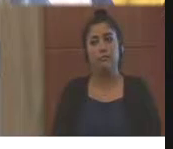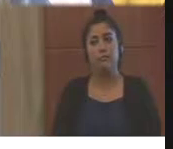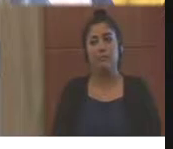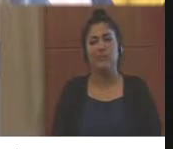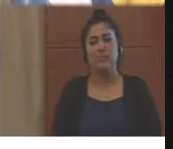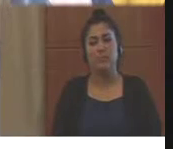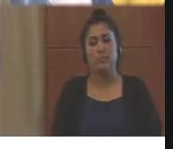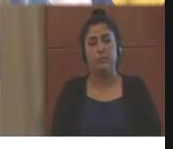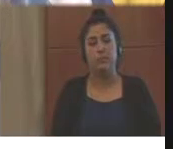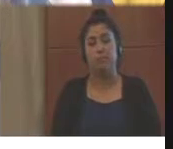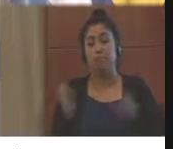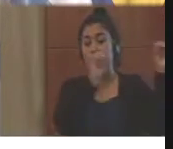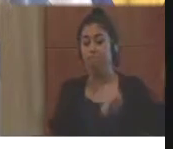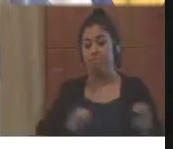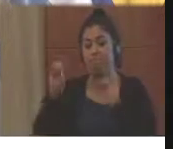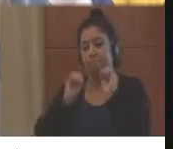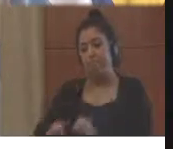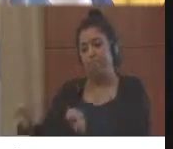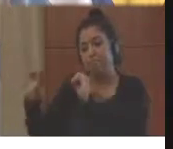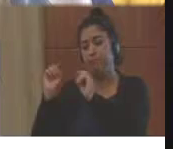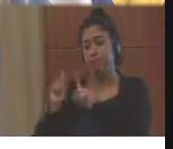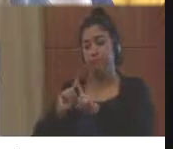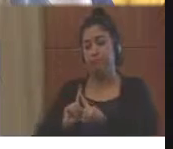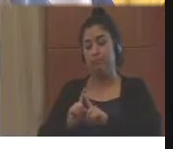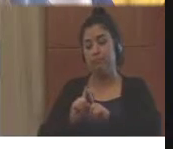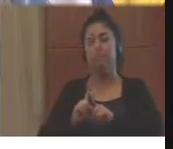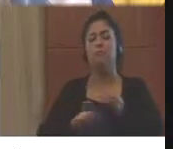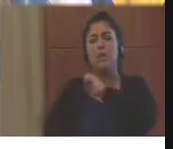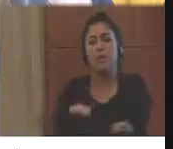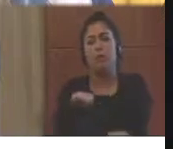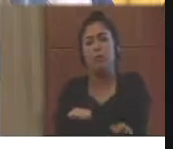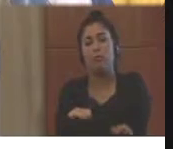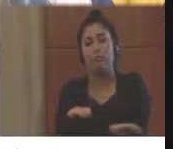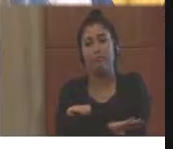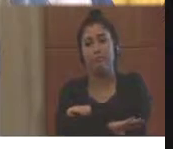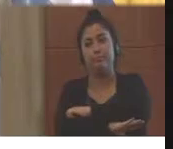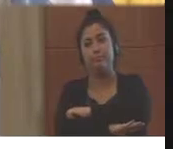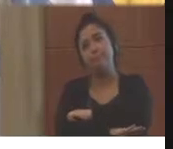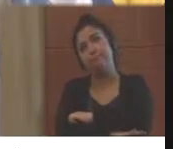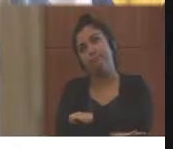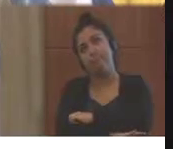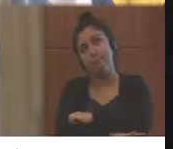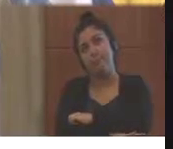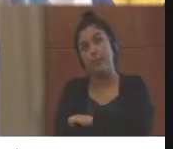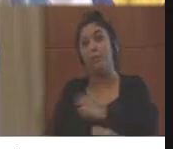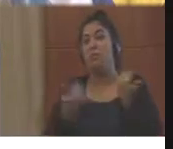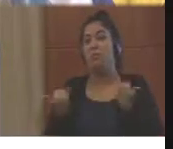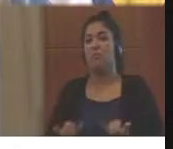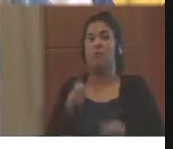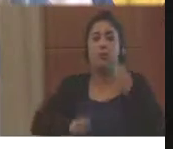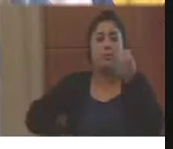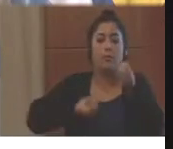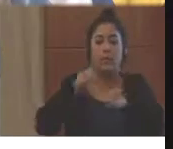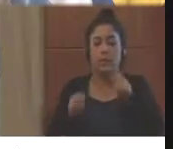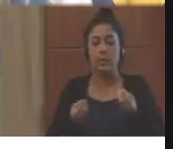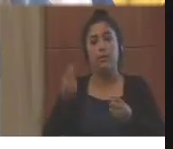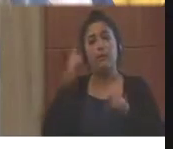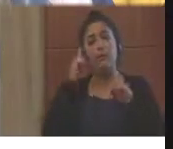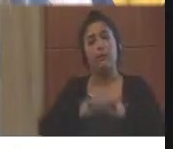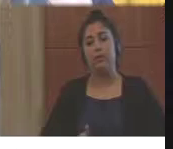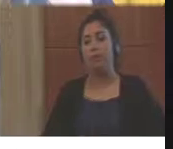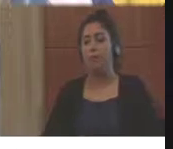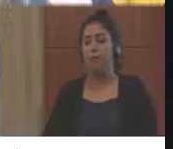Of the Community Practitioner Platform. We have created organizing mechanisms to